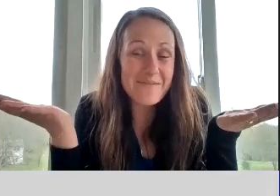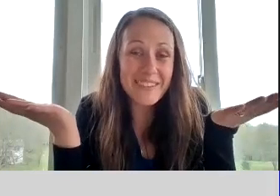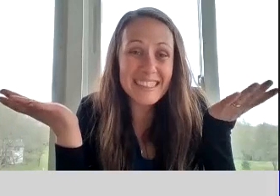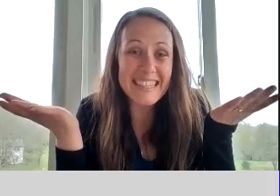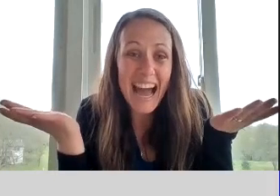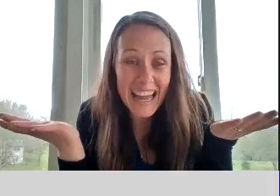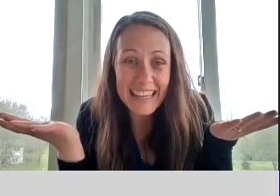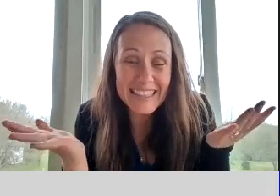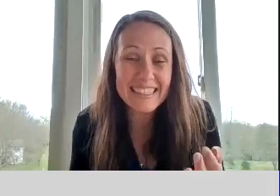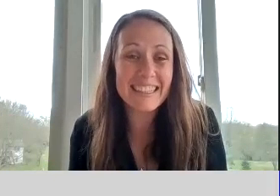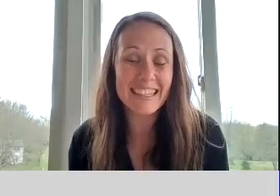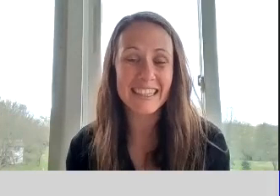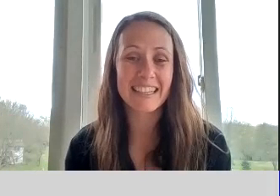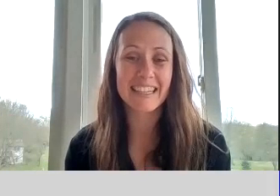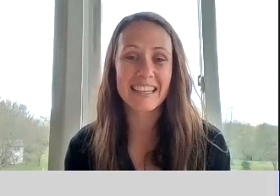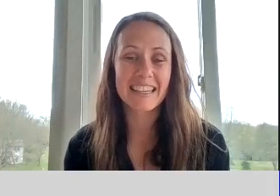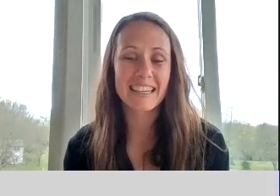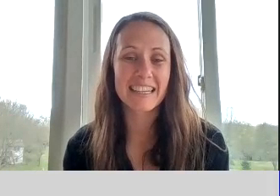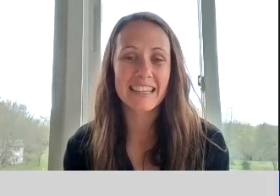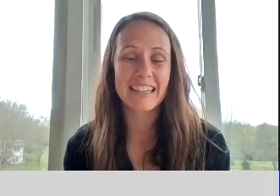What animal is that?